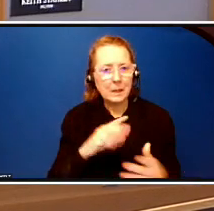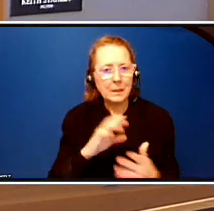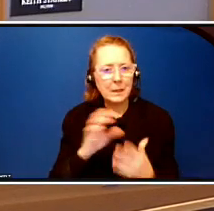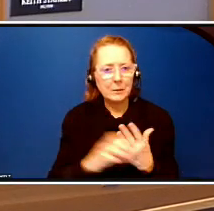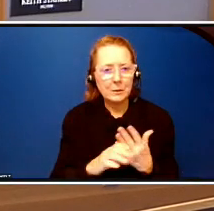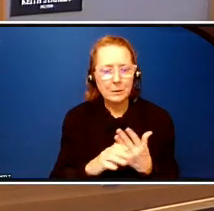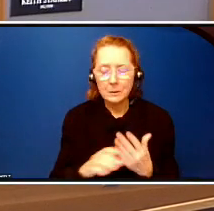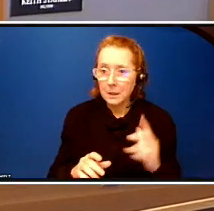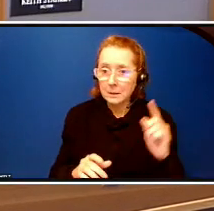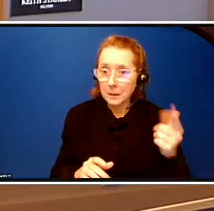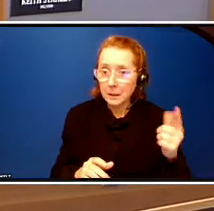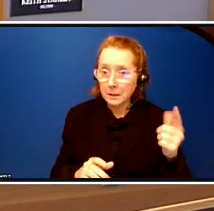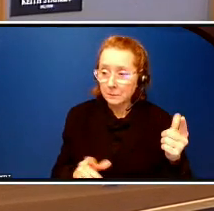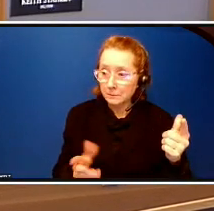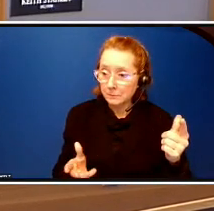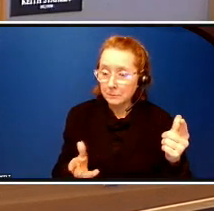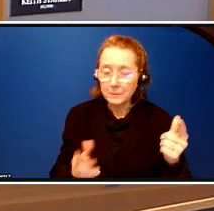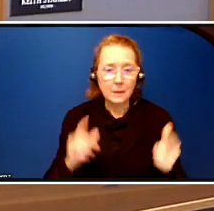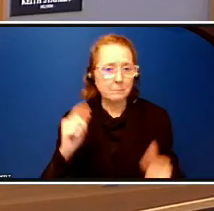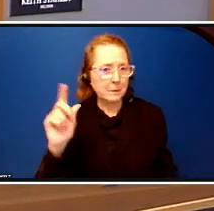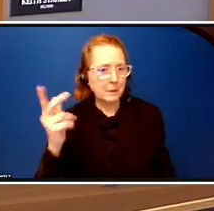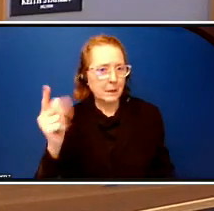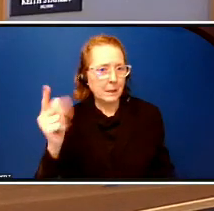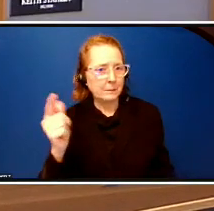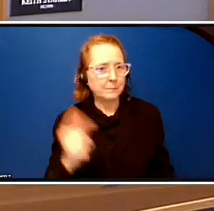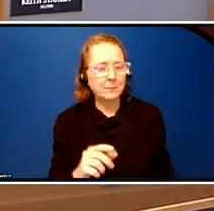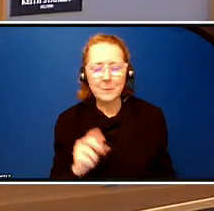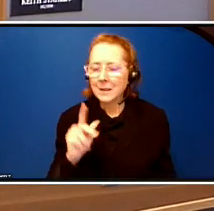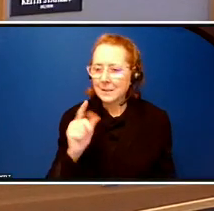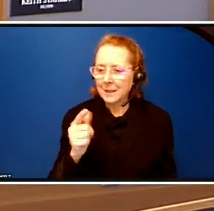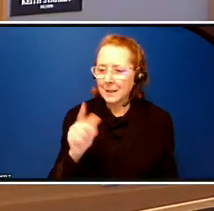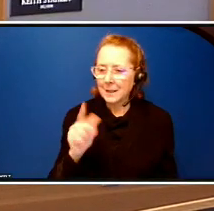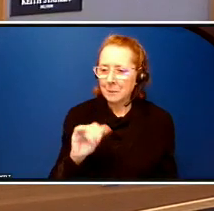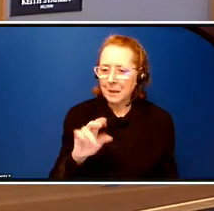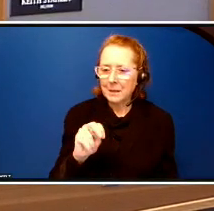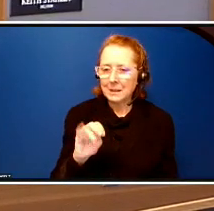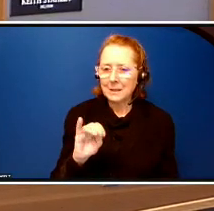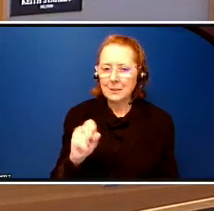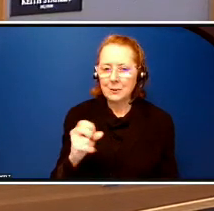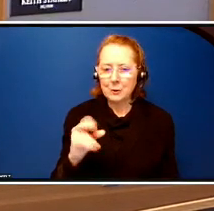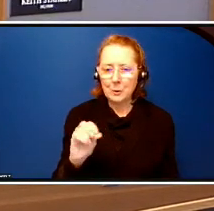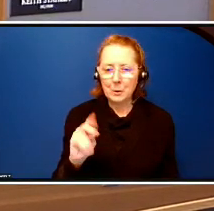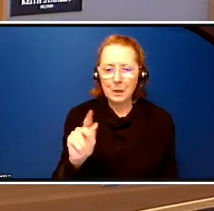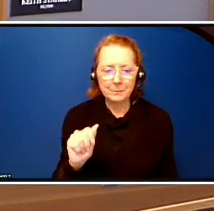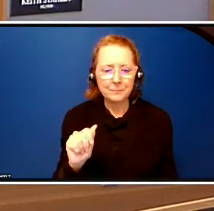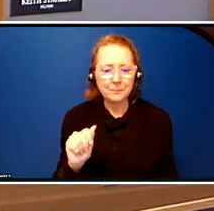a second? I'll second. All right. Second by Nishioka. Thank you. Any comments?